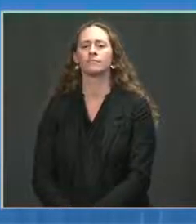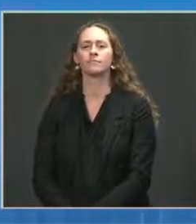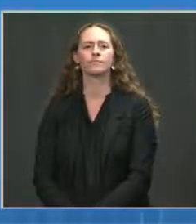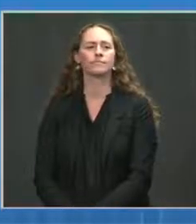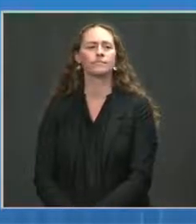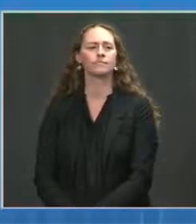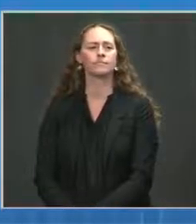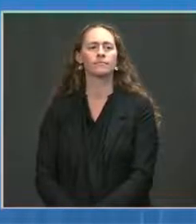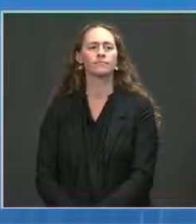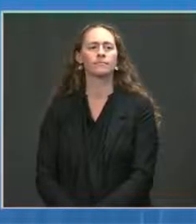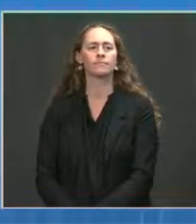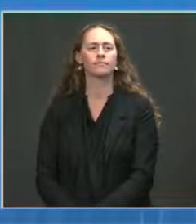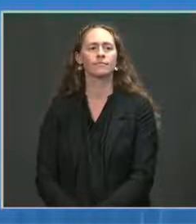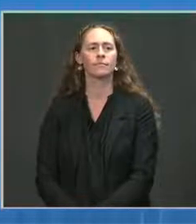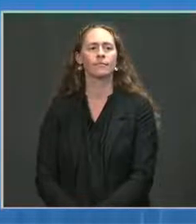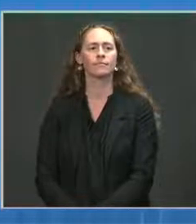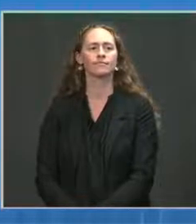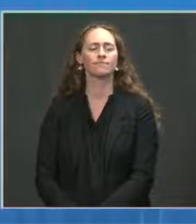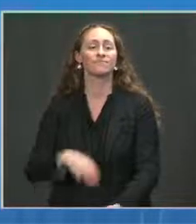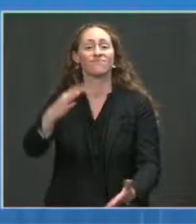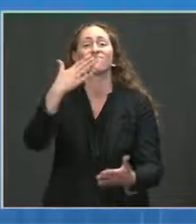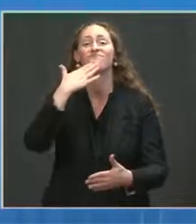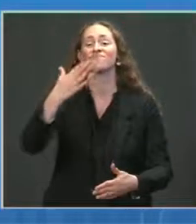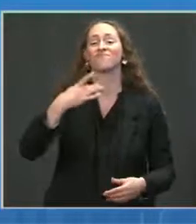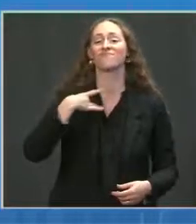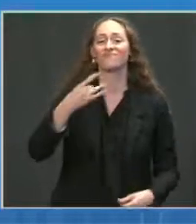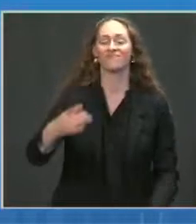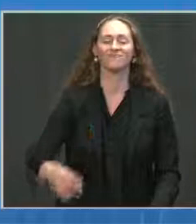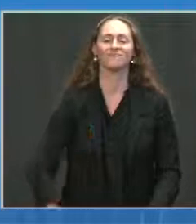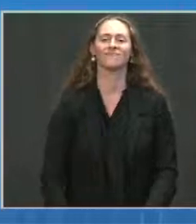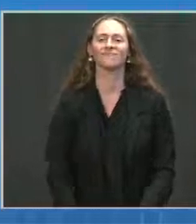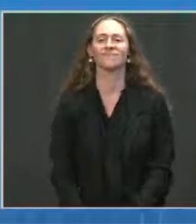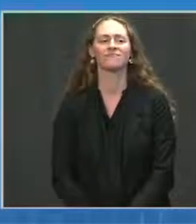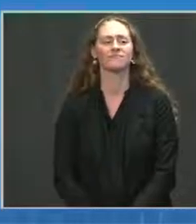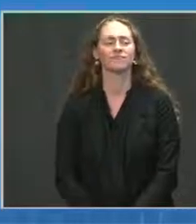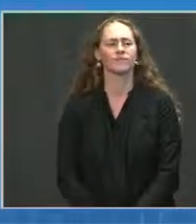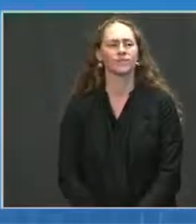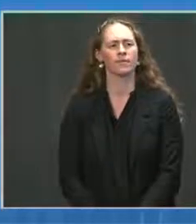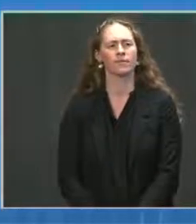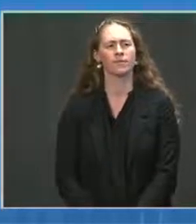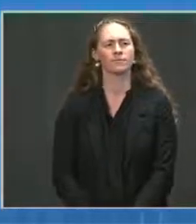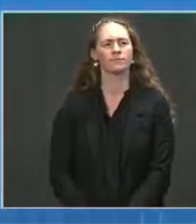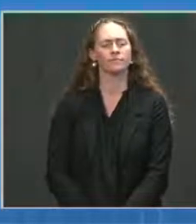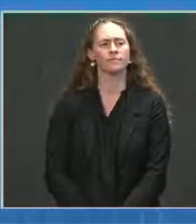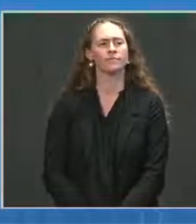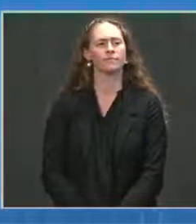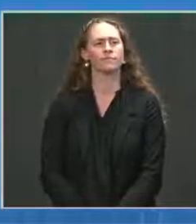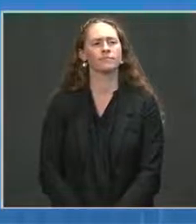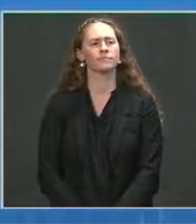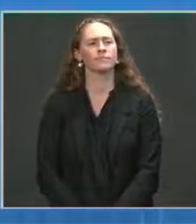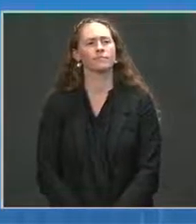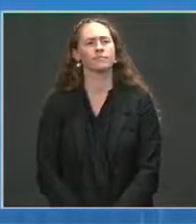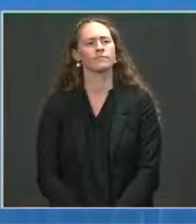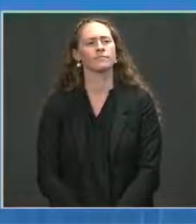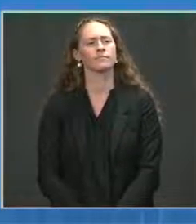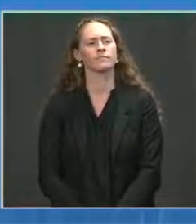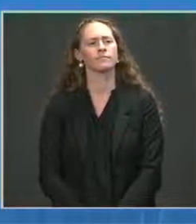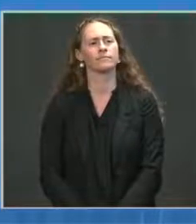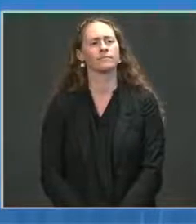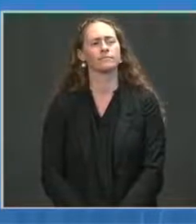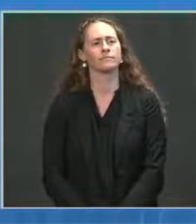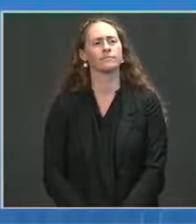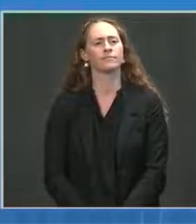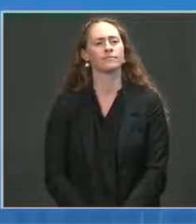Hi, thanks so much for taking my question. I was wondering how much, if any, surveillance is being done to determine the amount of asymptomatic